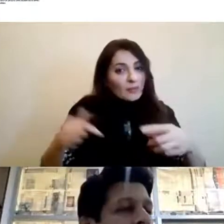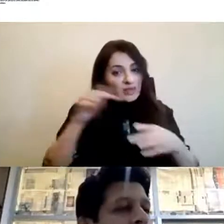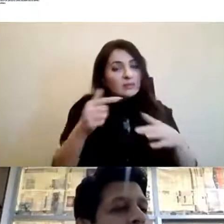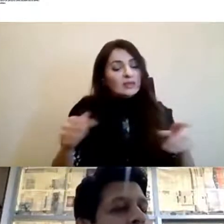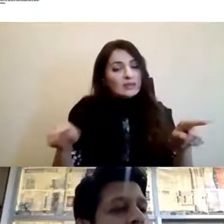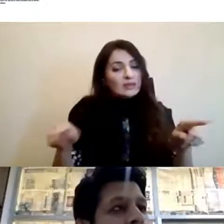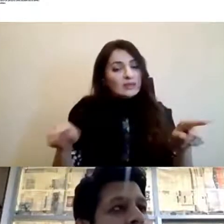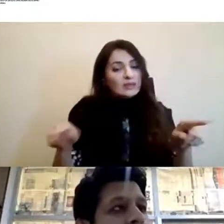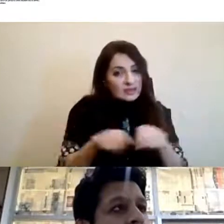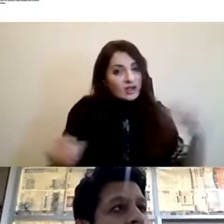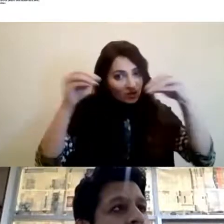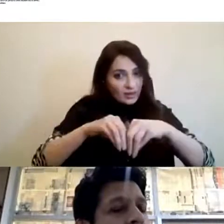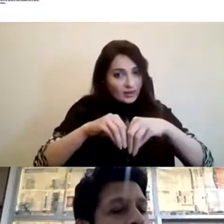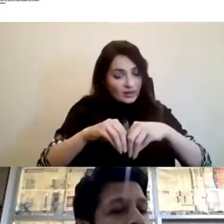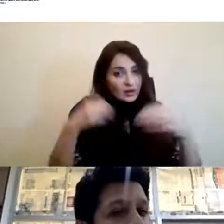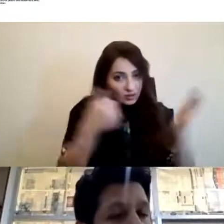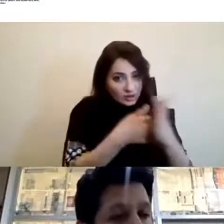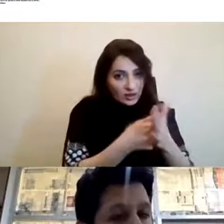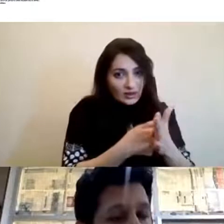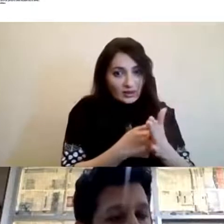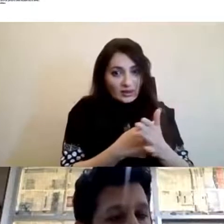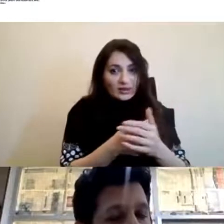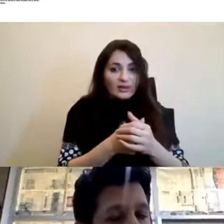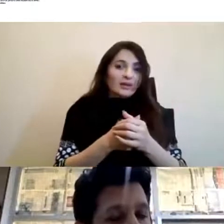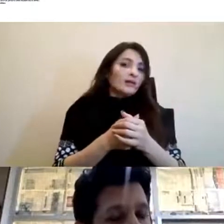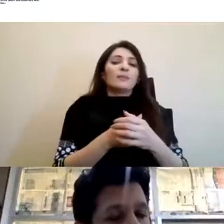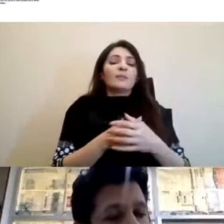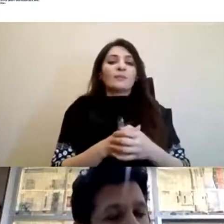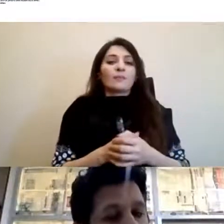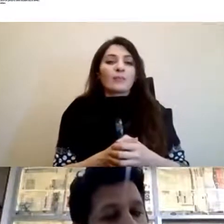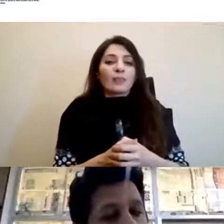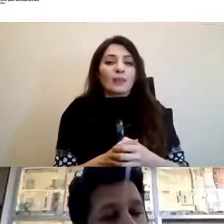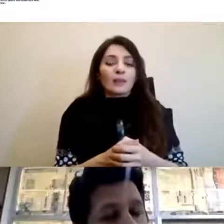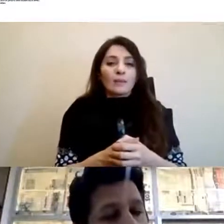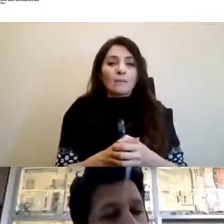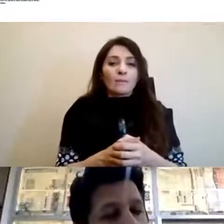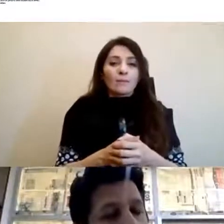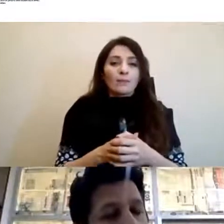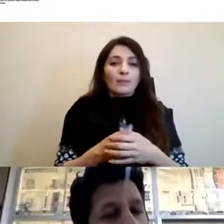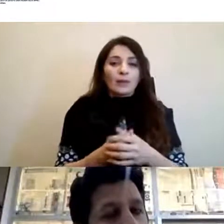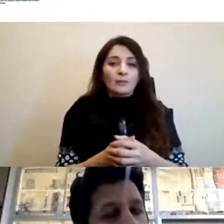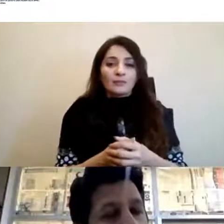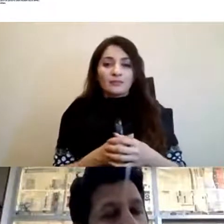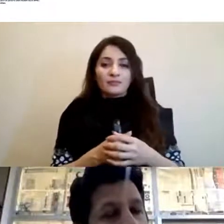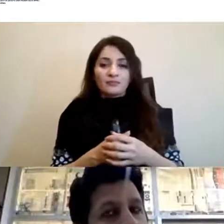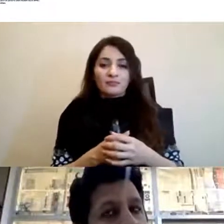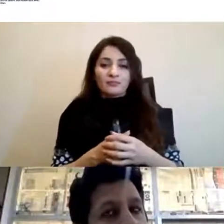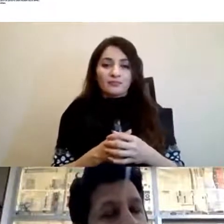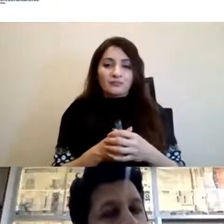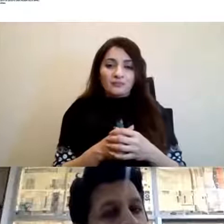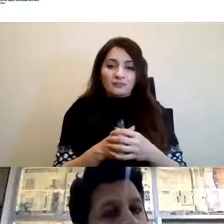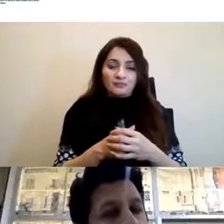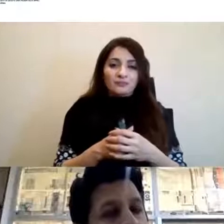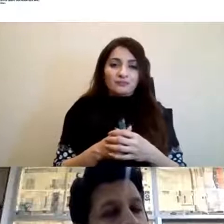technologies like augmented reality and virtual reality are accessible and are leveraged for these particular